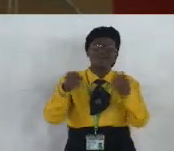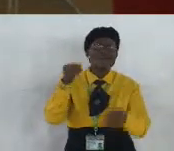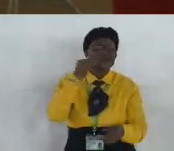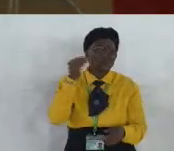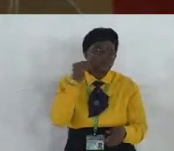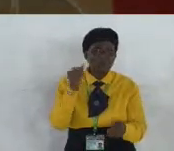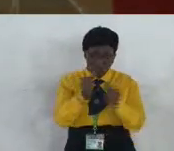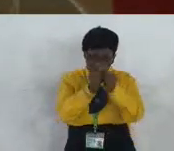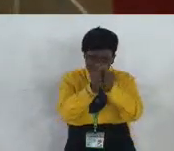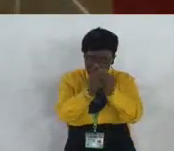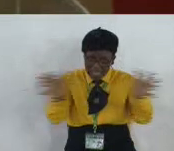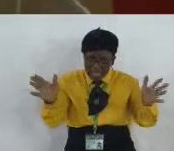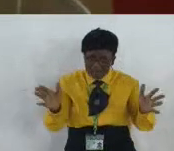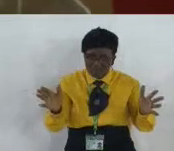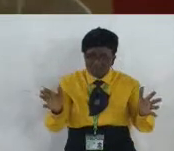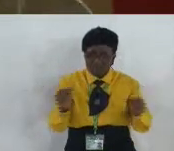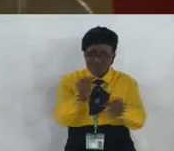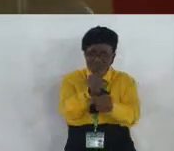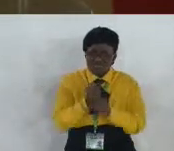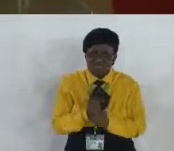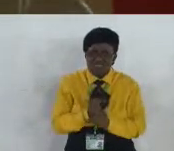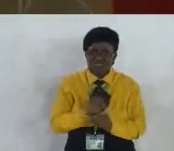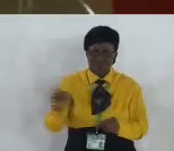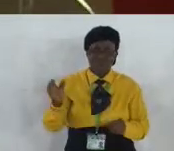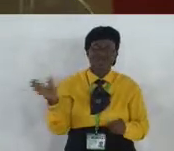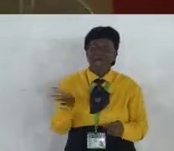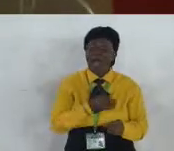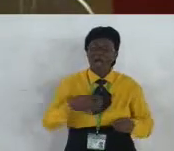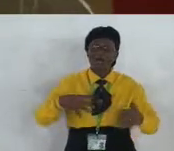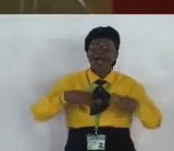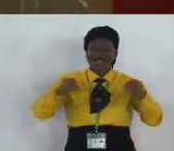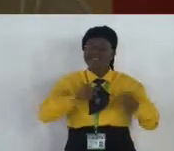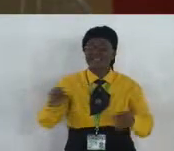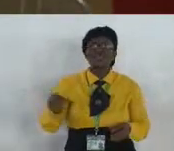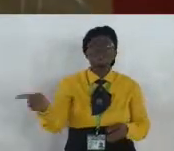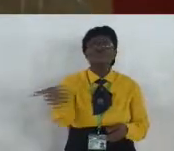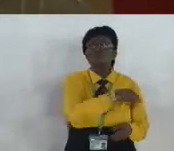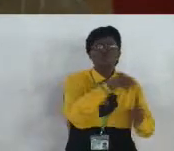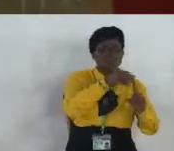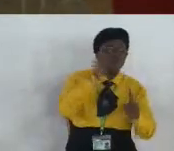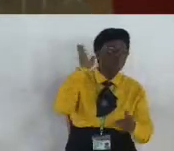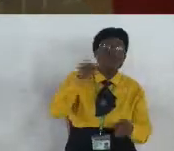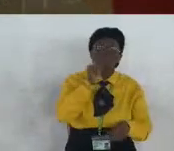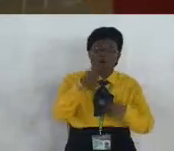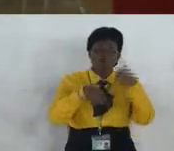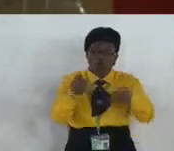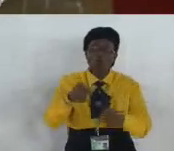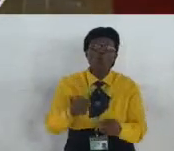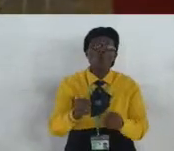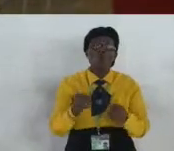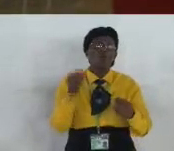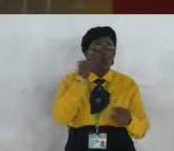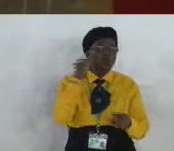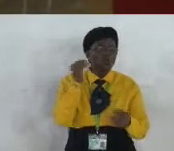without our victory. And you are not going home without your victory tonight.